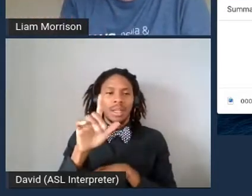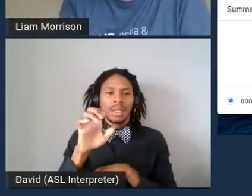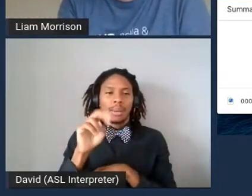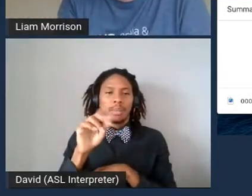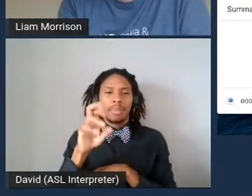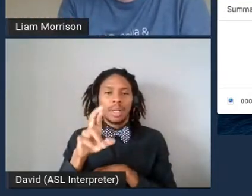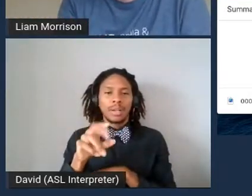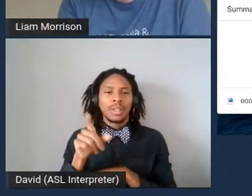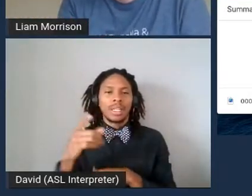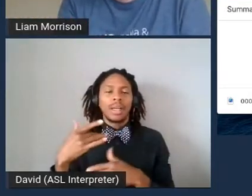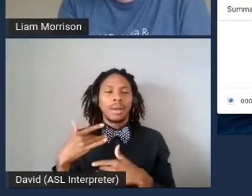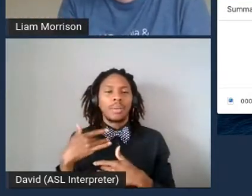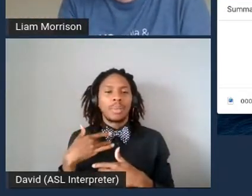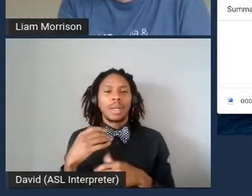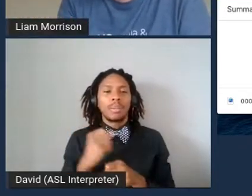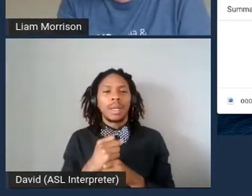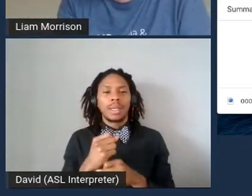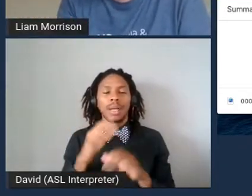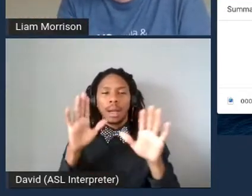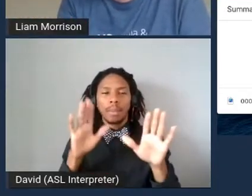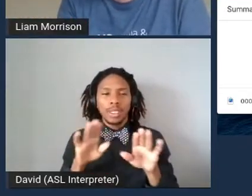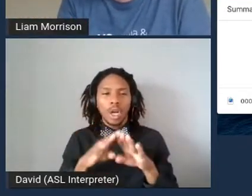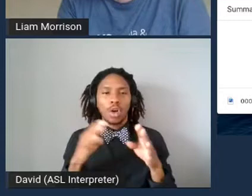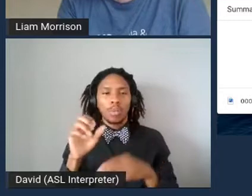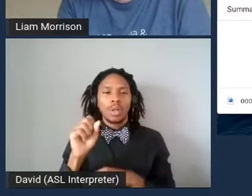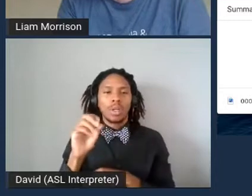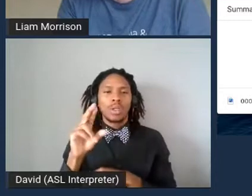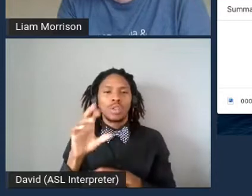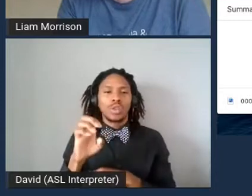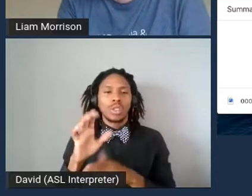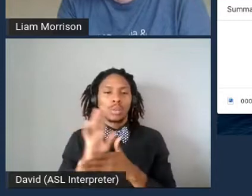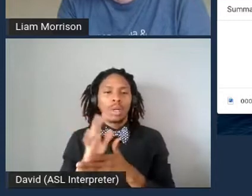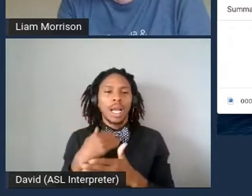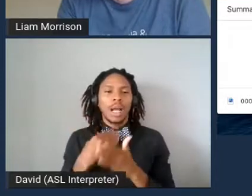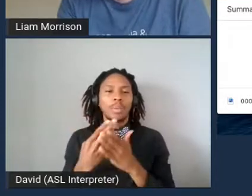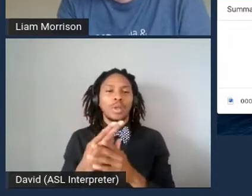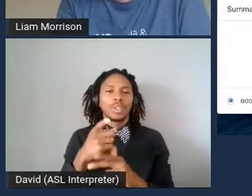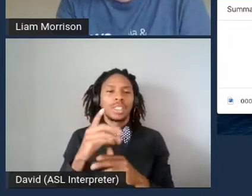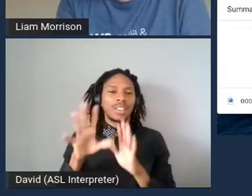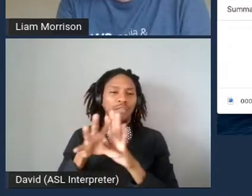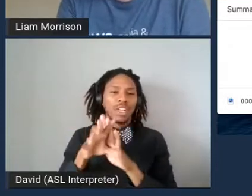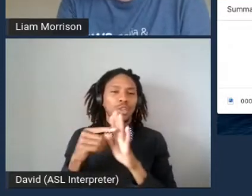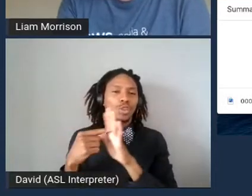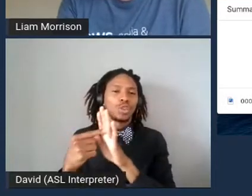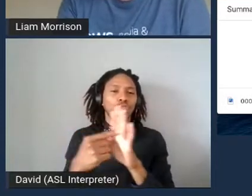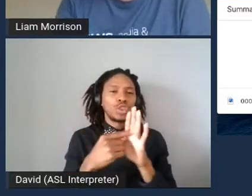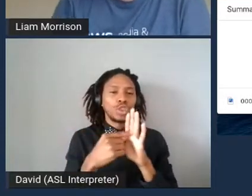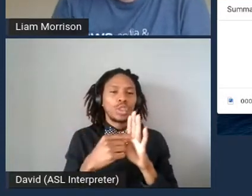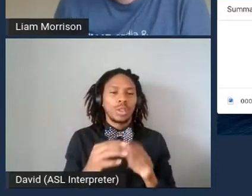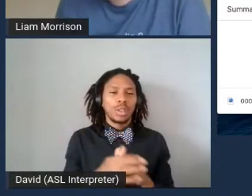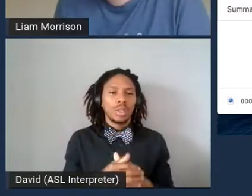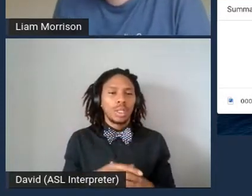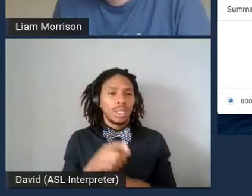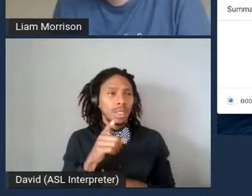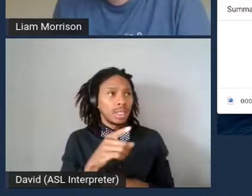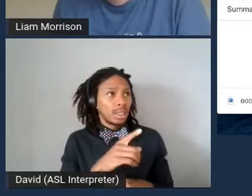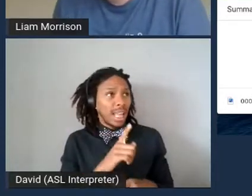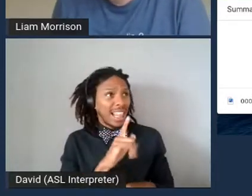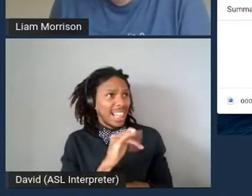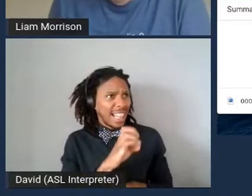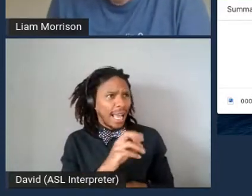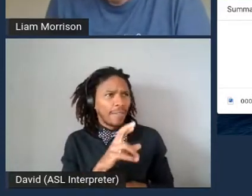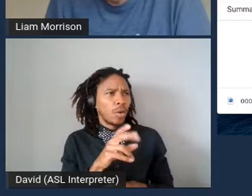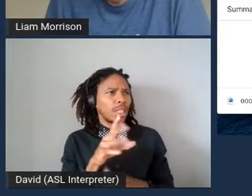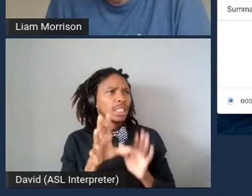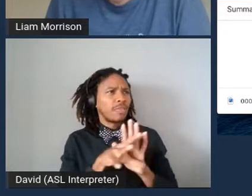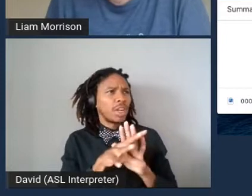amazing open source movies. I'm just using this to show the example. And is this done in real time, or has this video